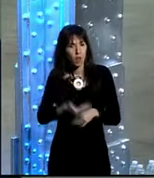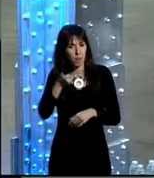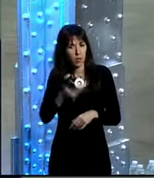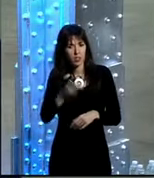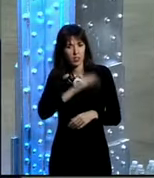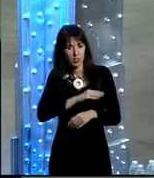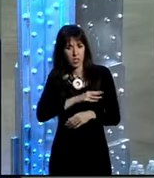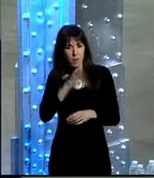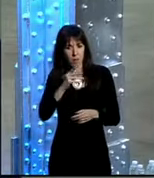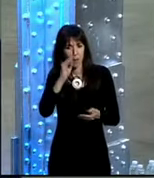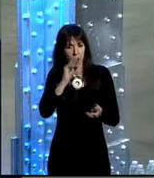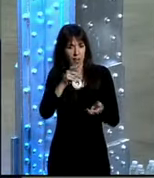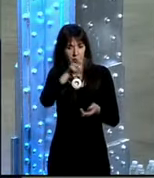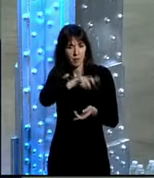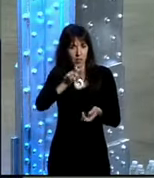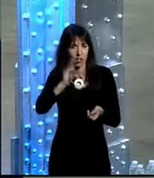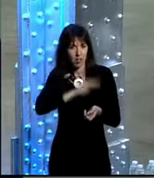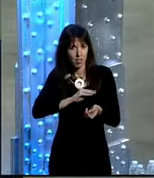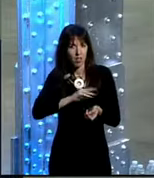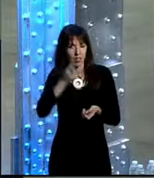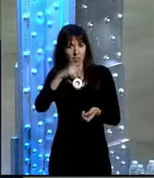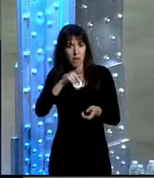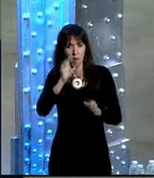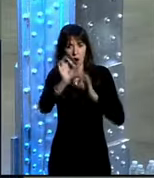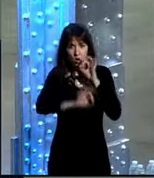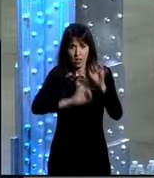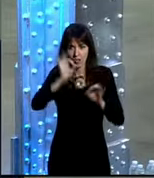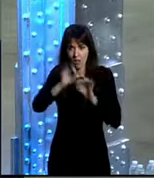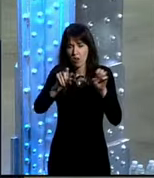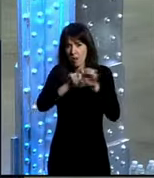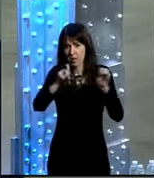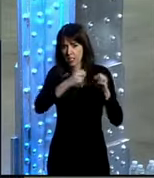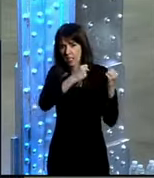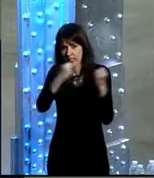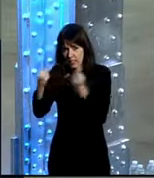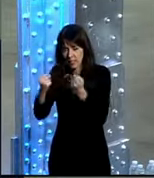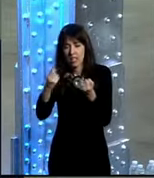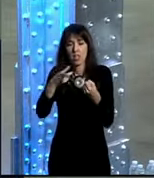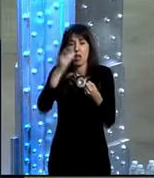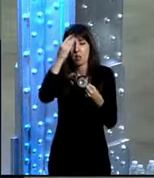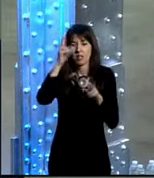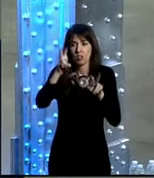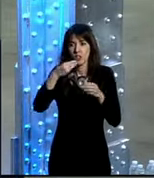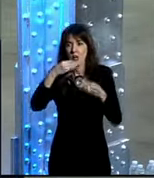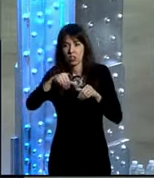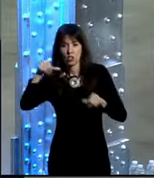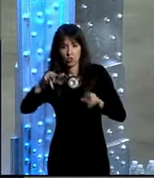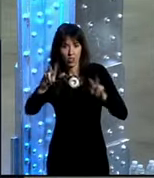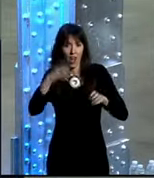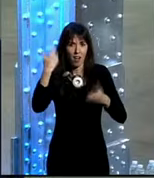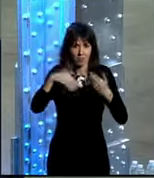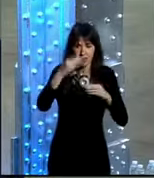entities, organizations, companies that perhaps haven't thought about stories in that sense before. Jerome